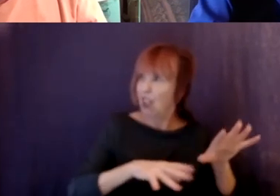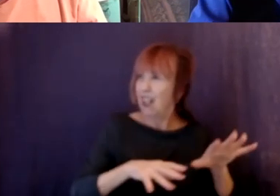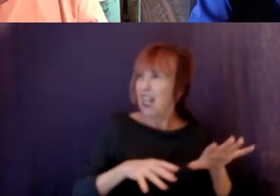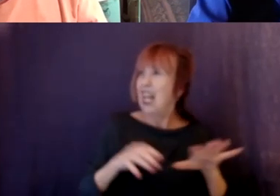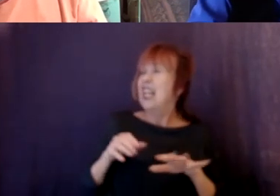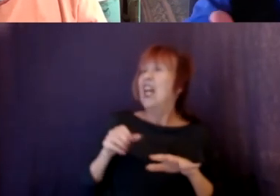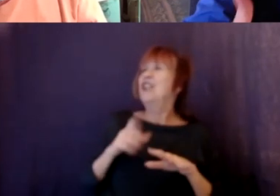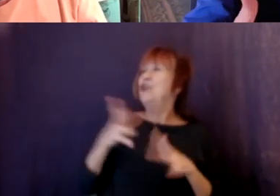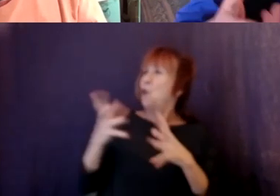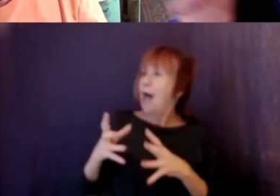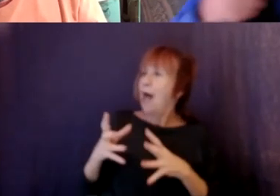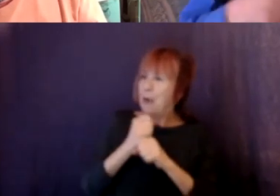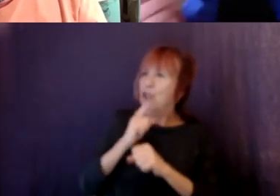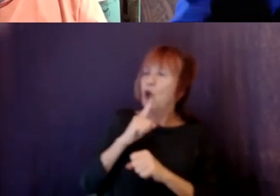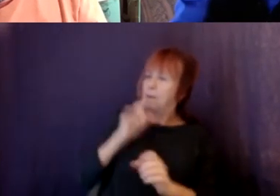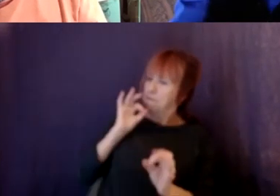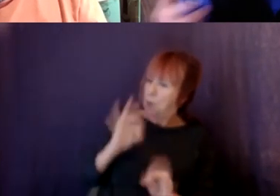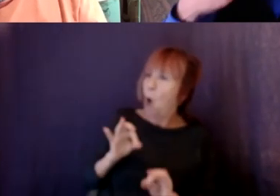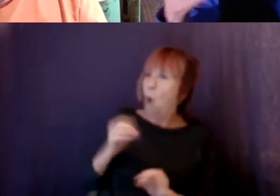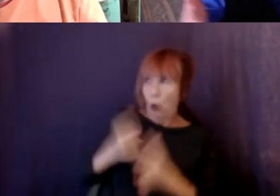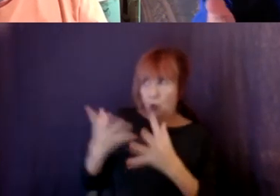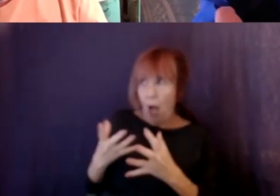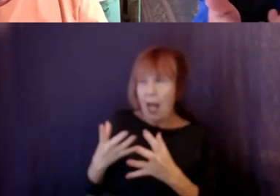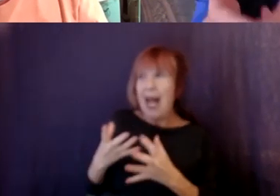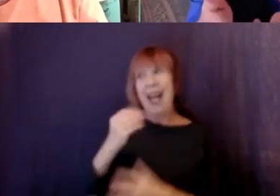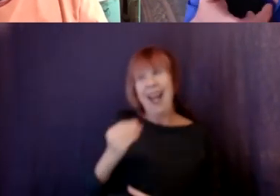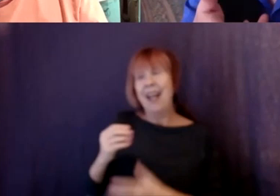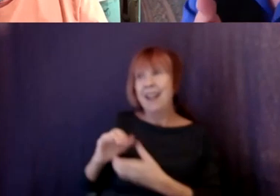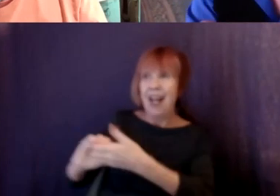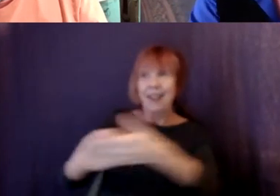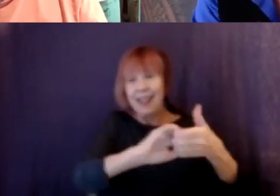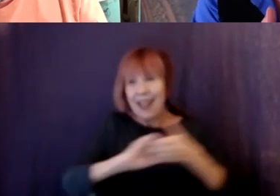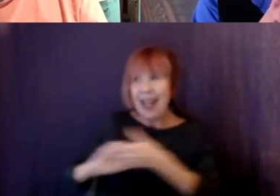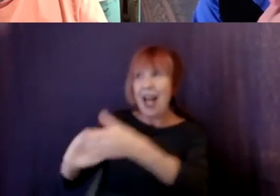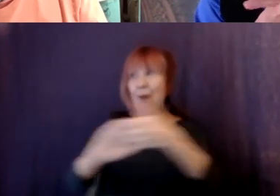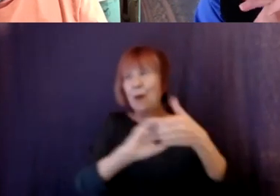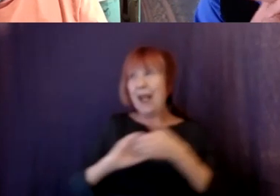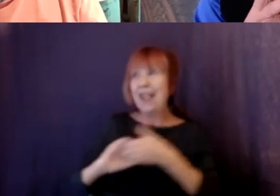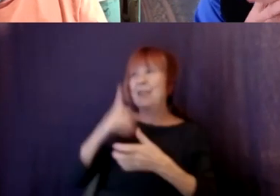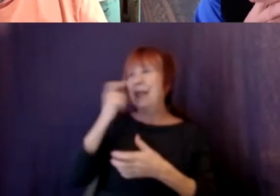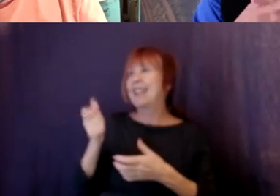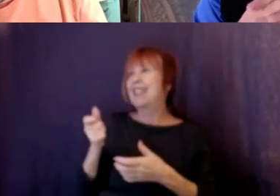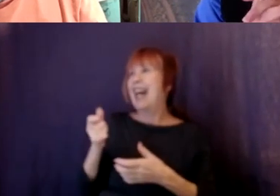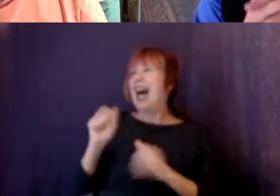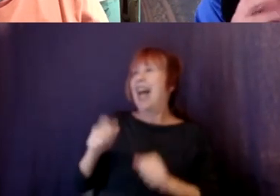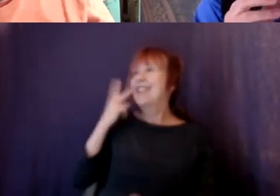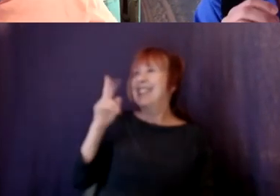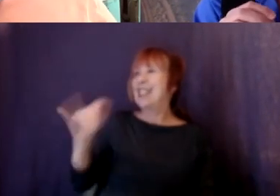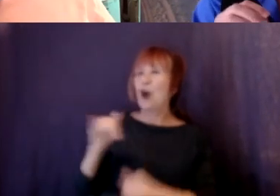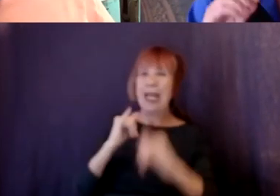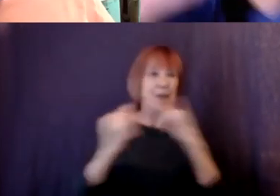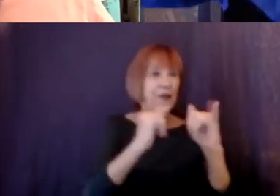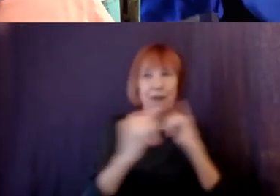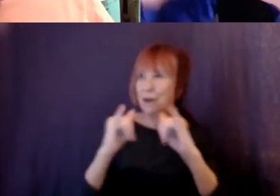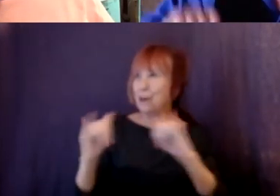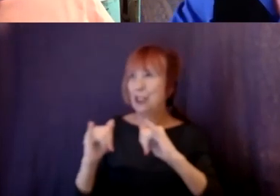want, right. And also with the collaboration, you need the collaboration as I saw in some of your interviews, but at the same time, you don't want to